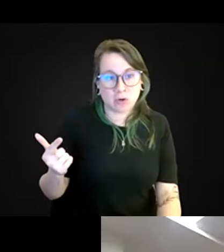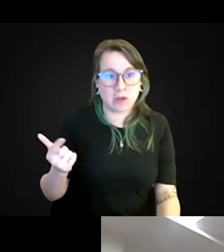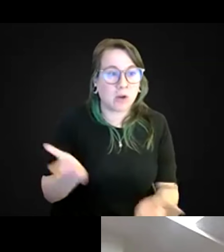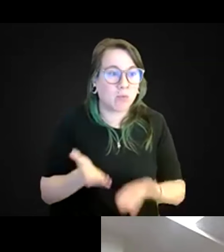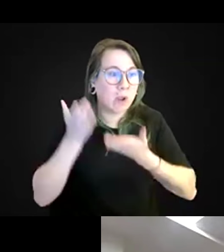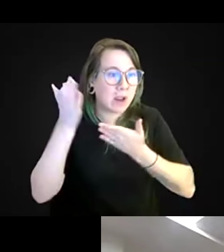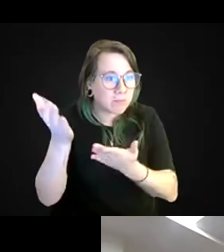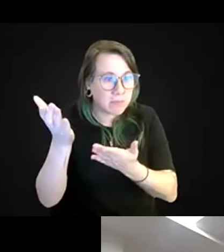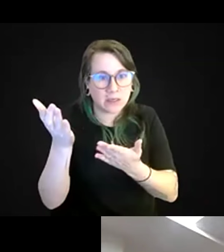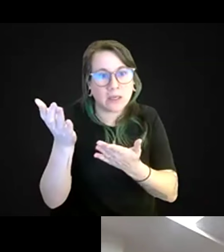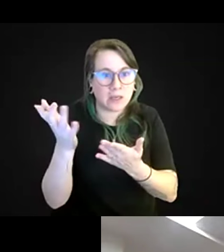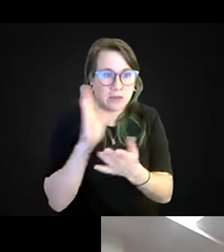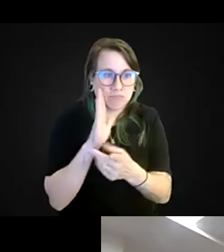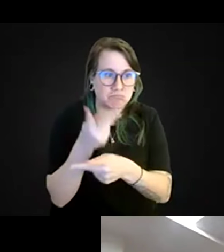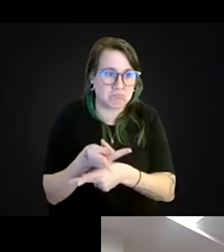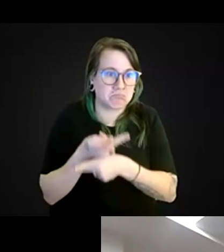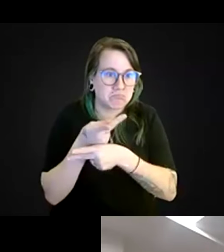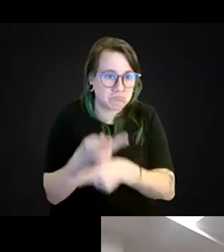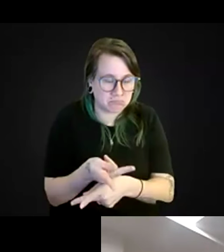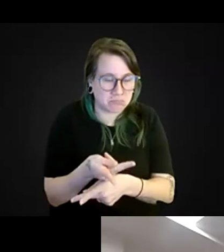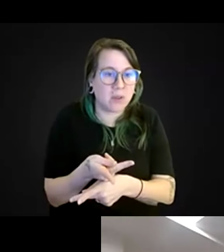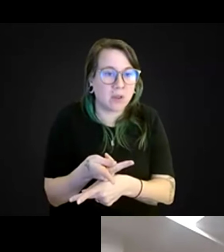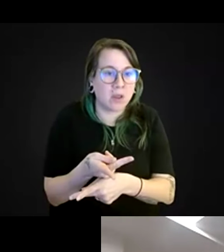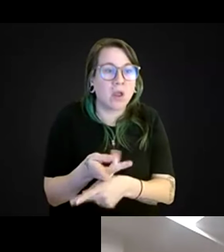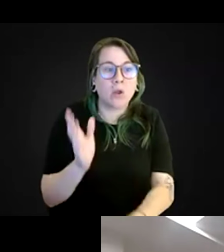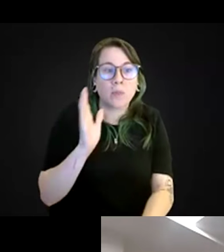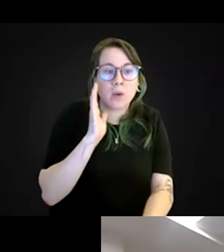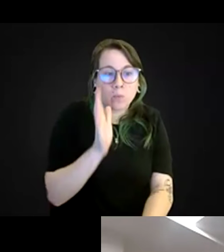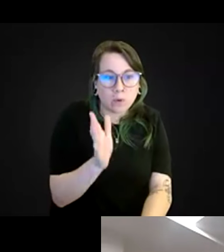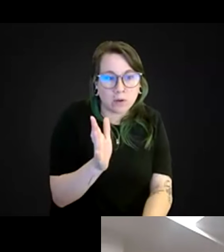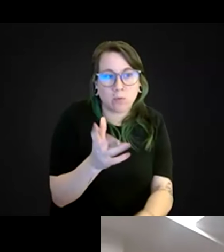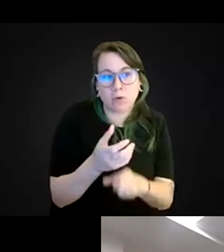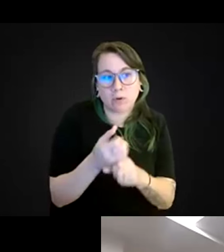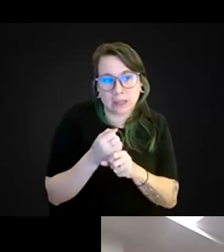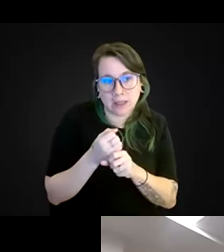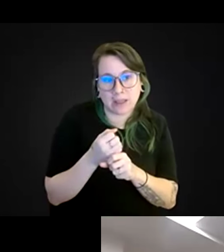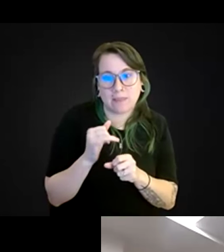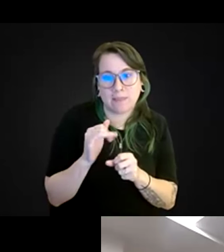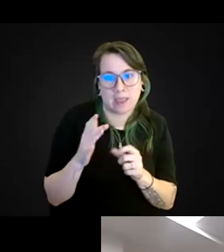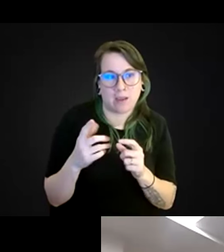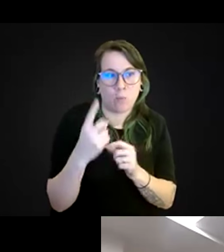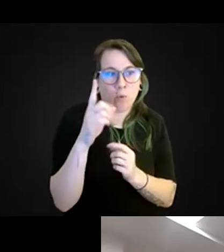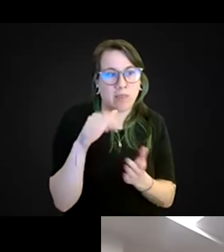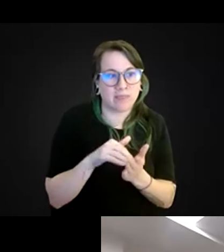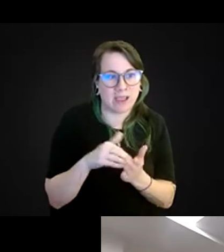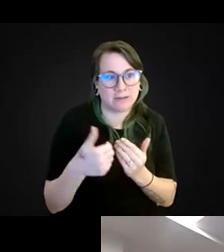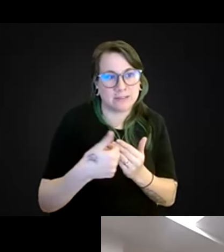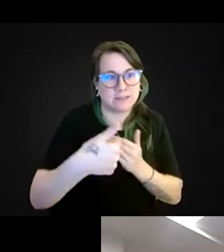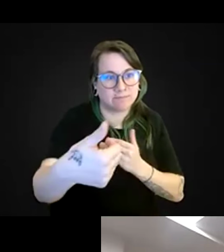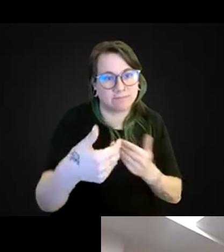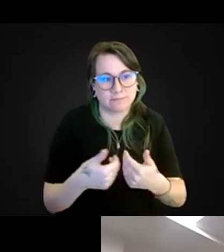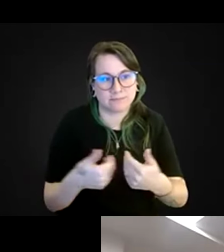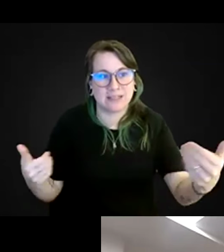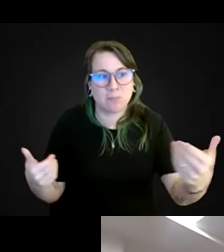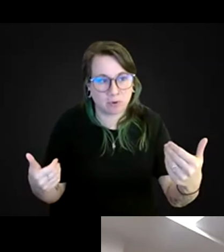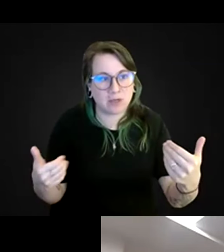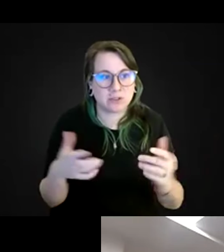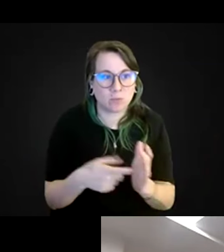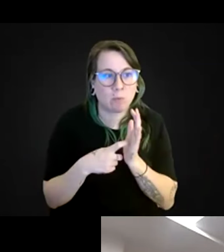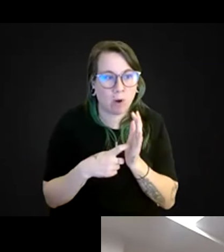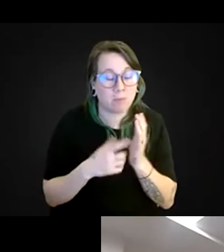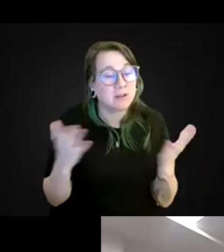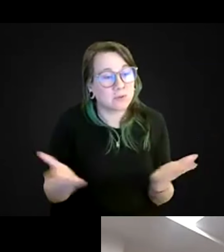of abundant caution, that we get a variance from that 1,000-foot separation requirement. So in short, that is why we're